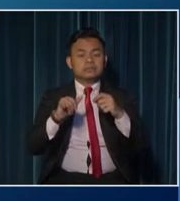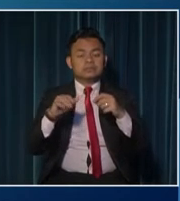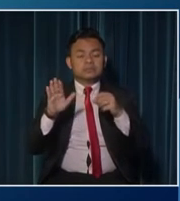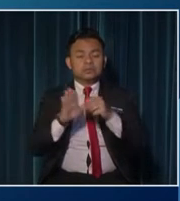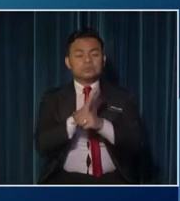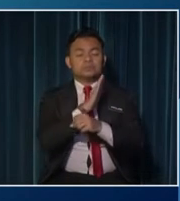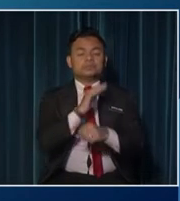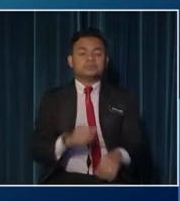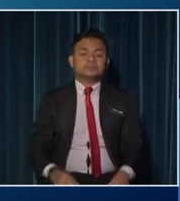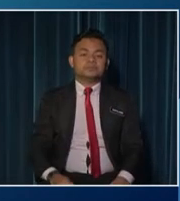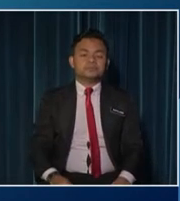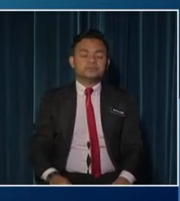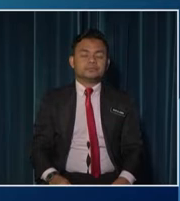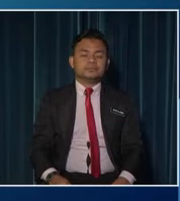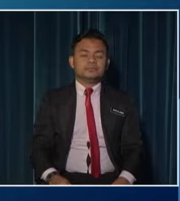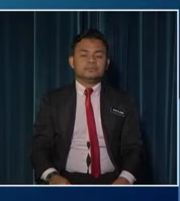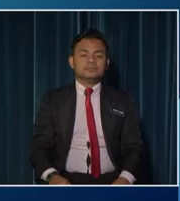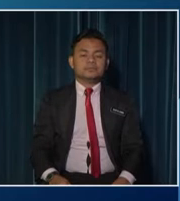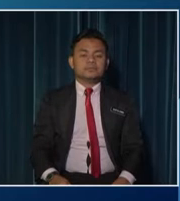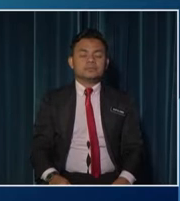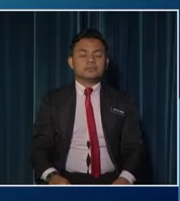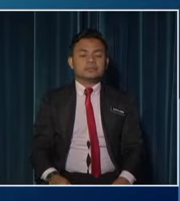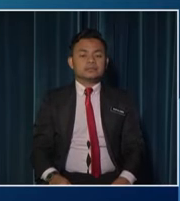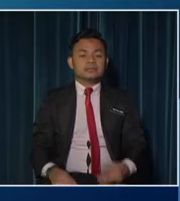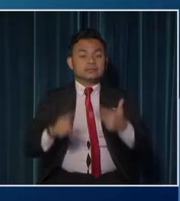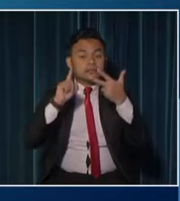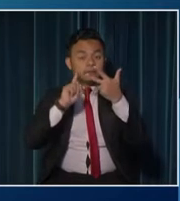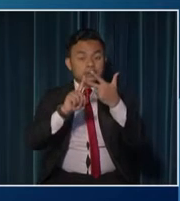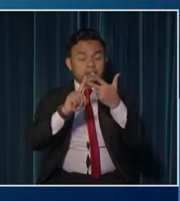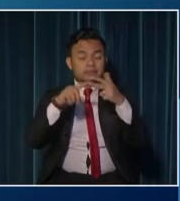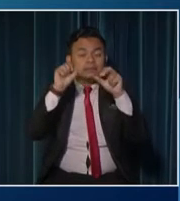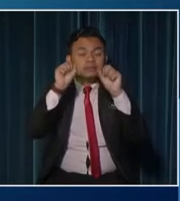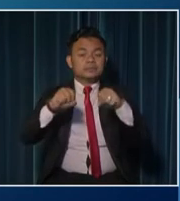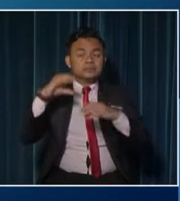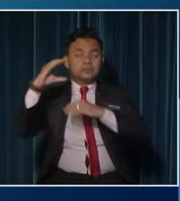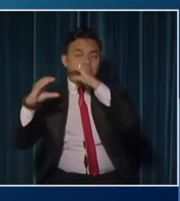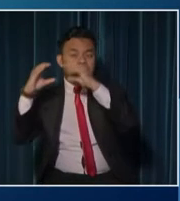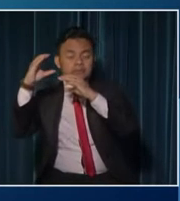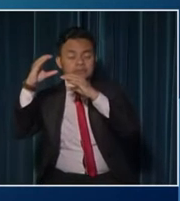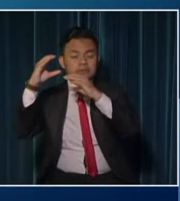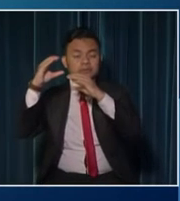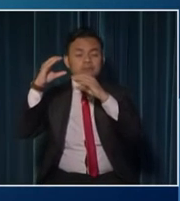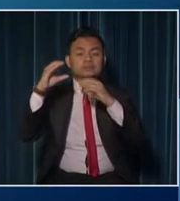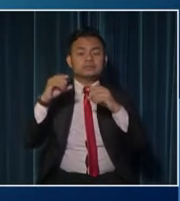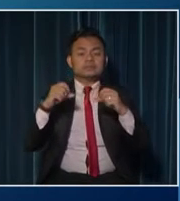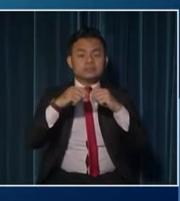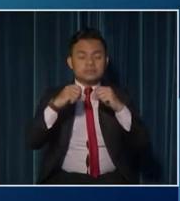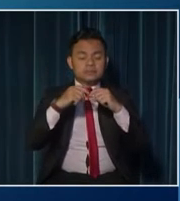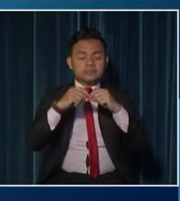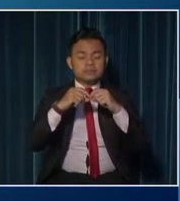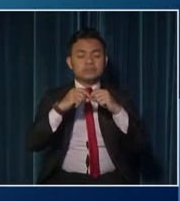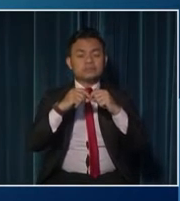Third, you will be able to build a complete electric circuit using dry